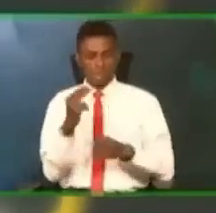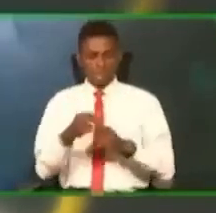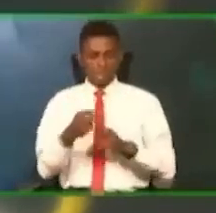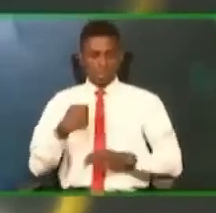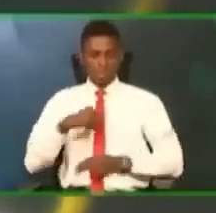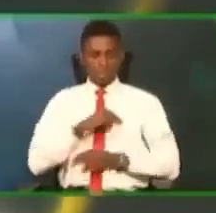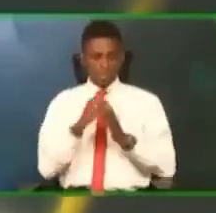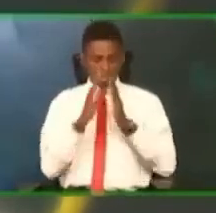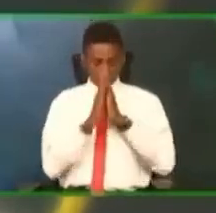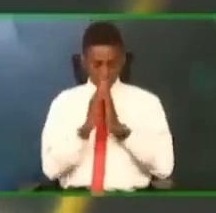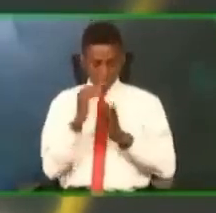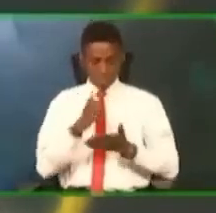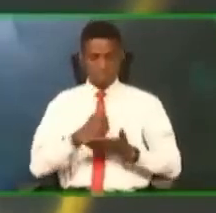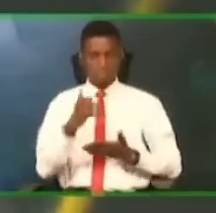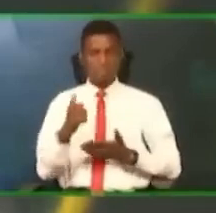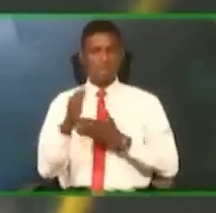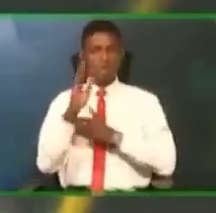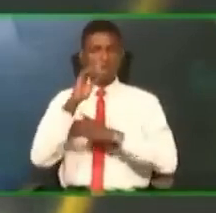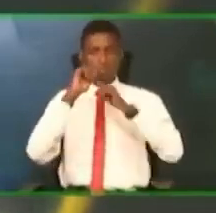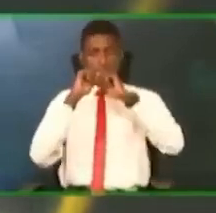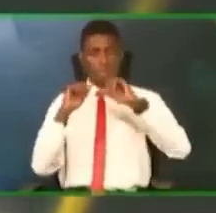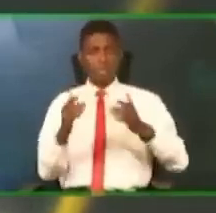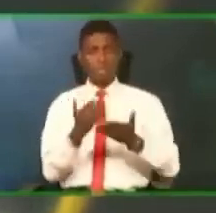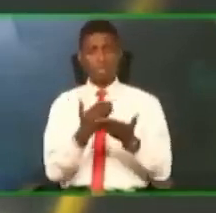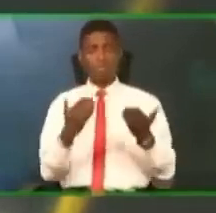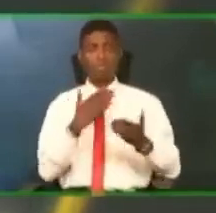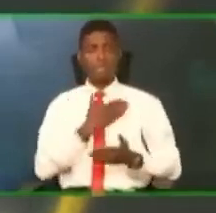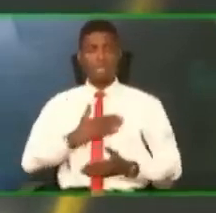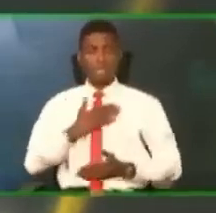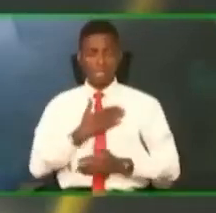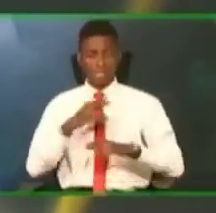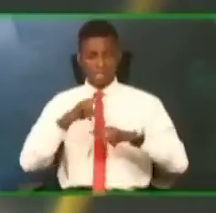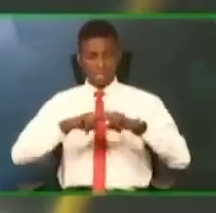have prayed. God bless you. Please be seated.